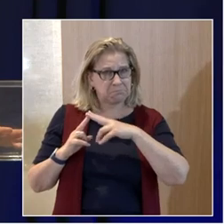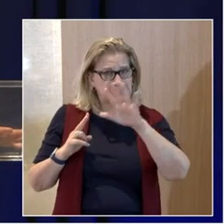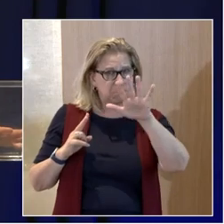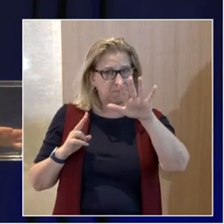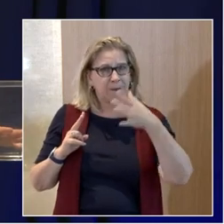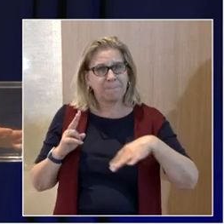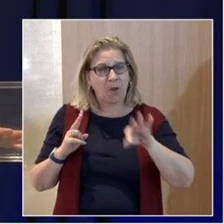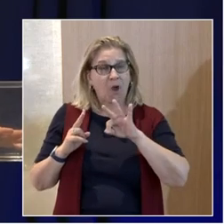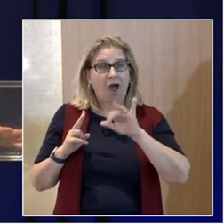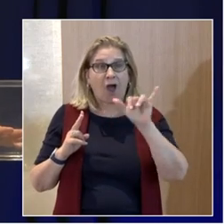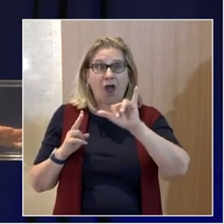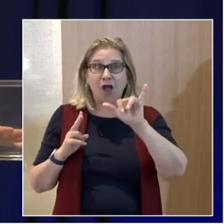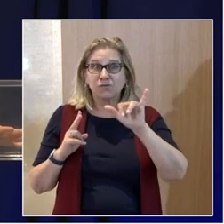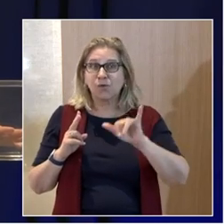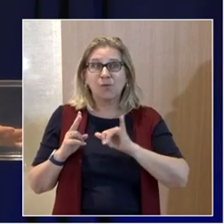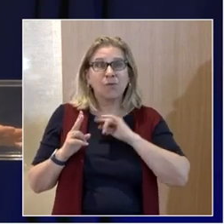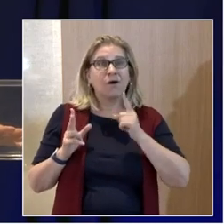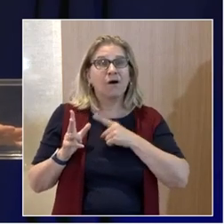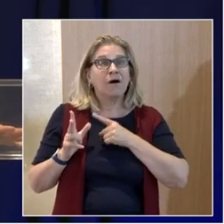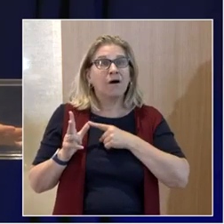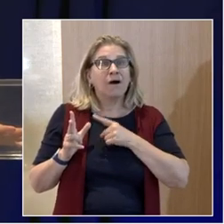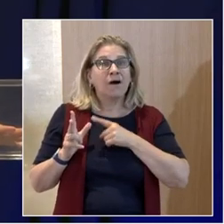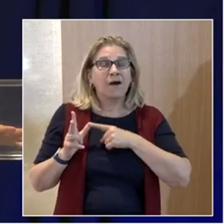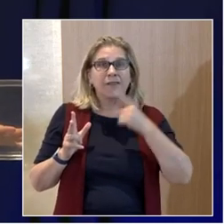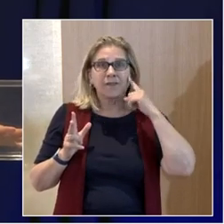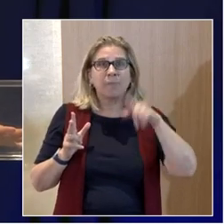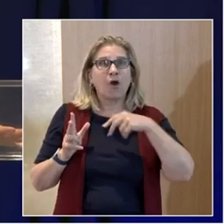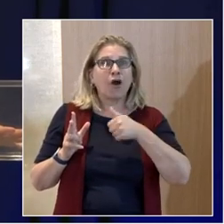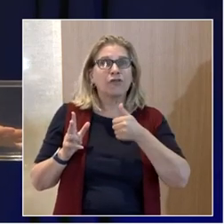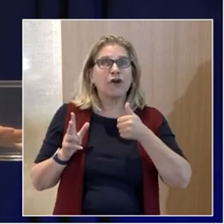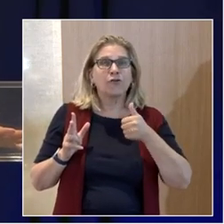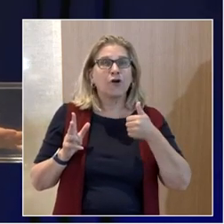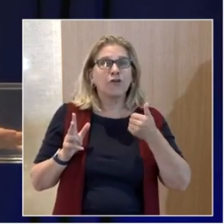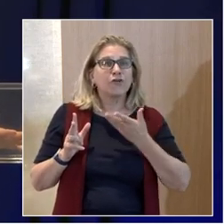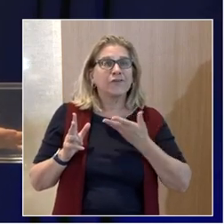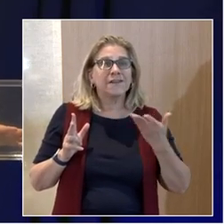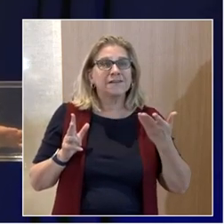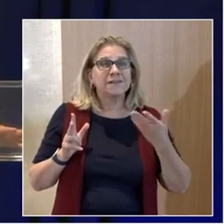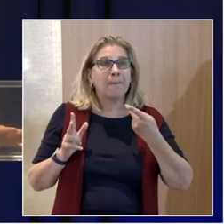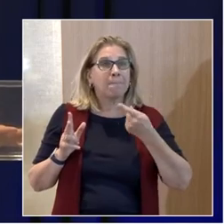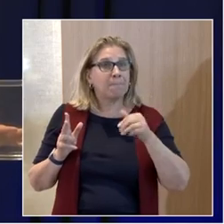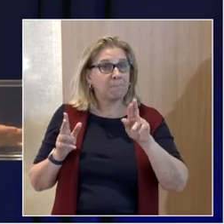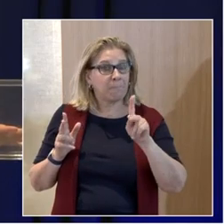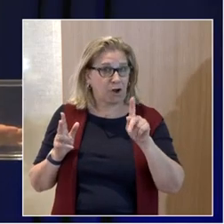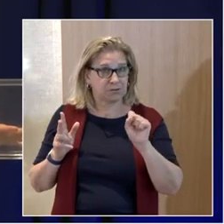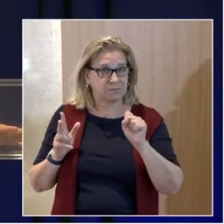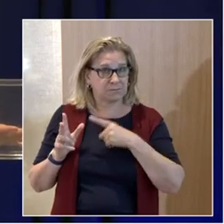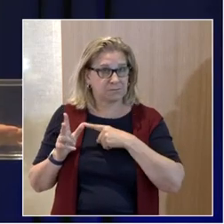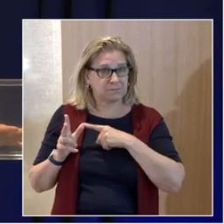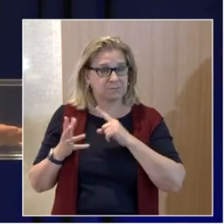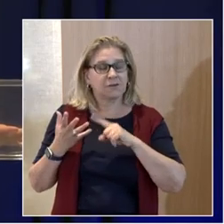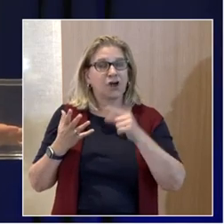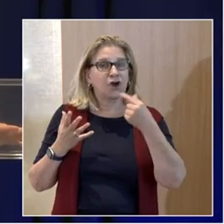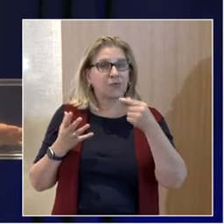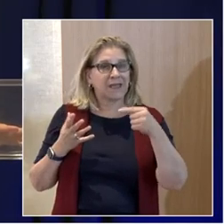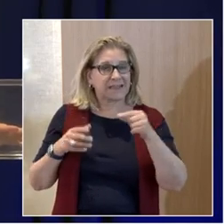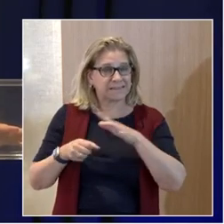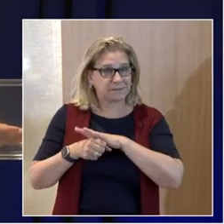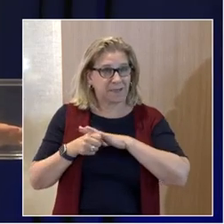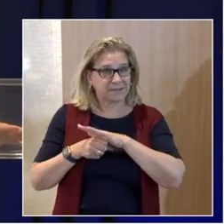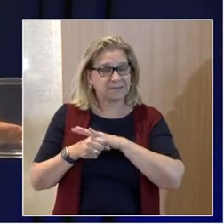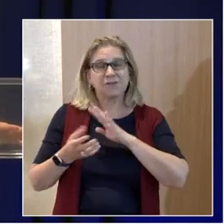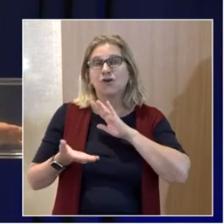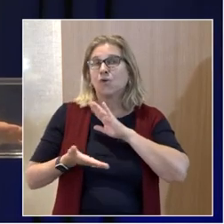also about all of the other things: parks and green space, schools and grocery stores, culture